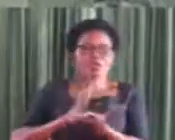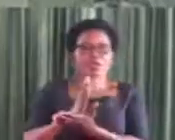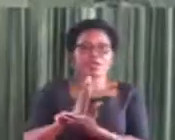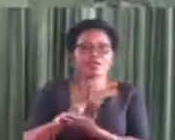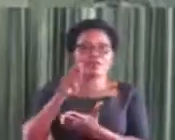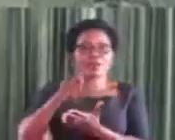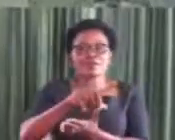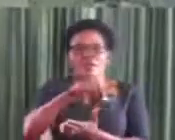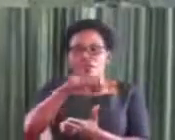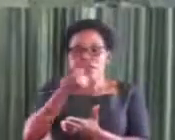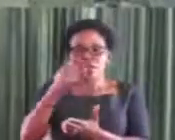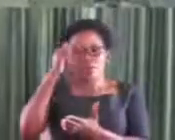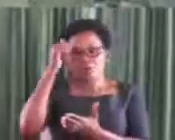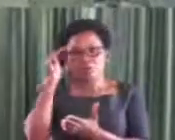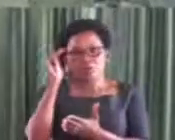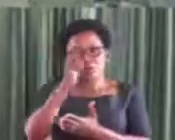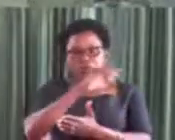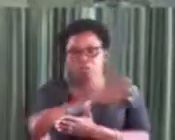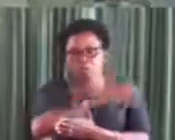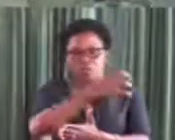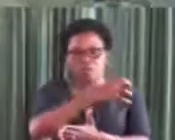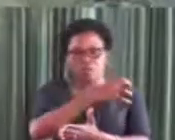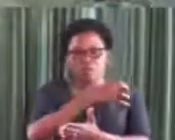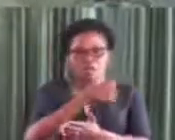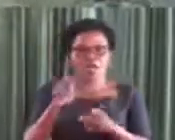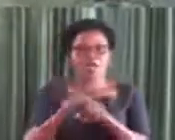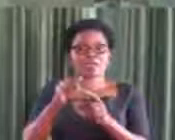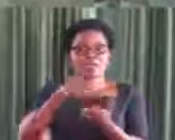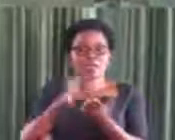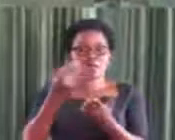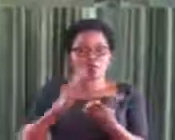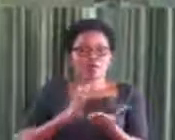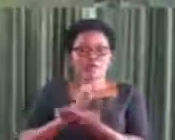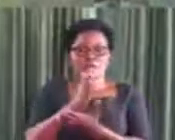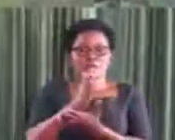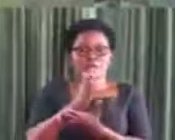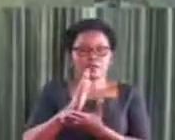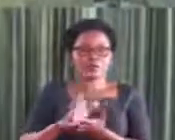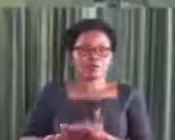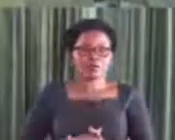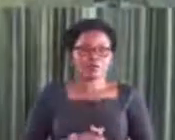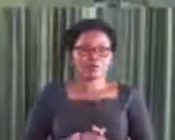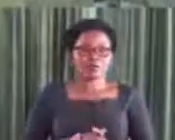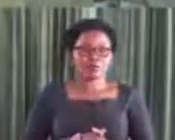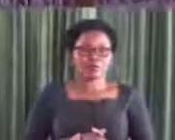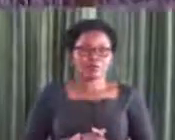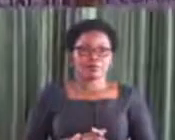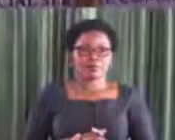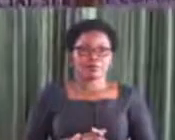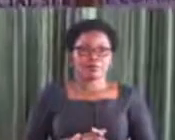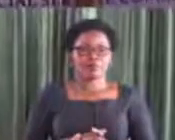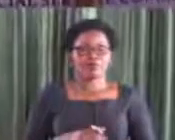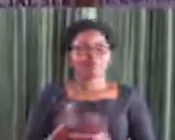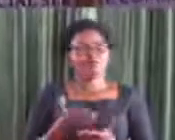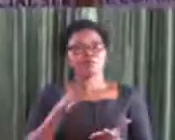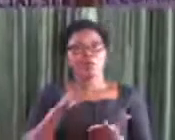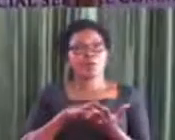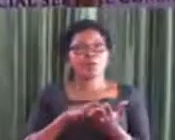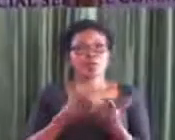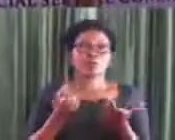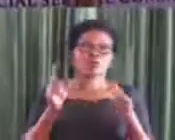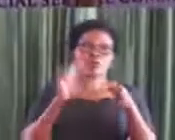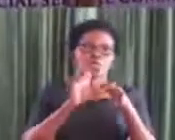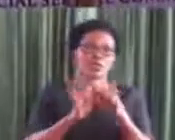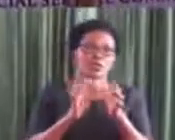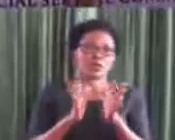jurisdictions. Yes. As a matter of right? As a matter of right, that is matters to do with the